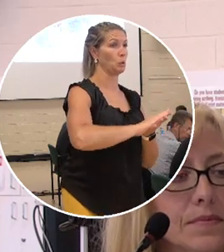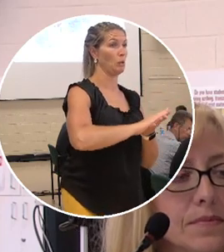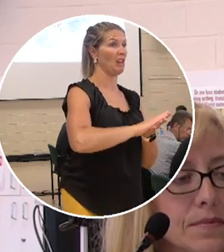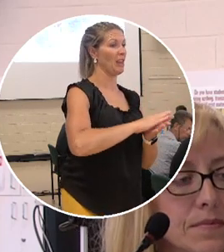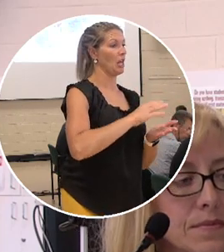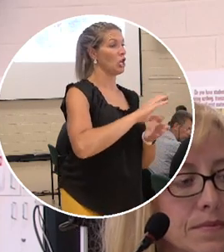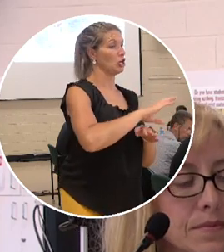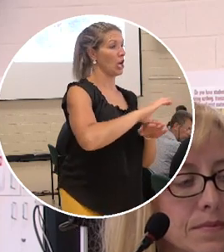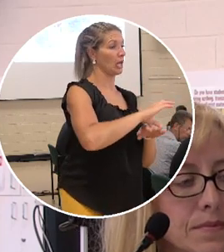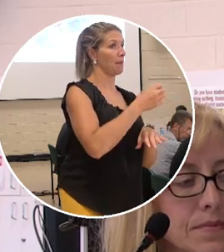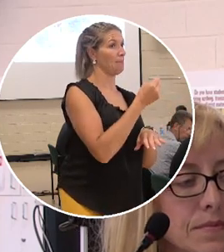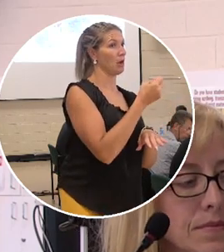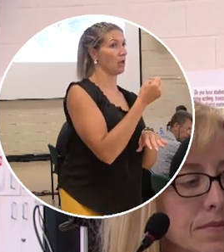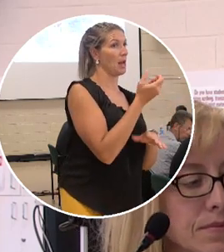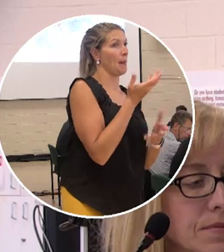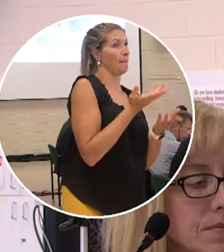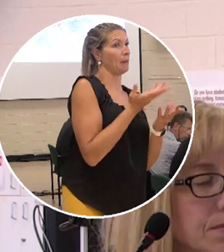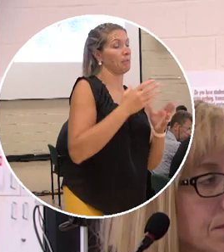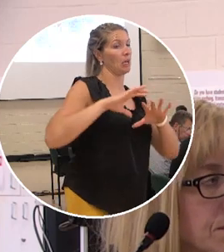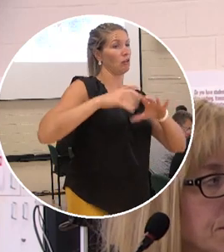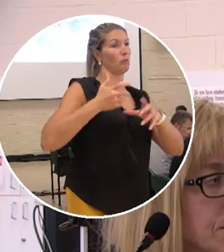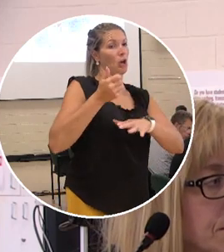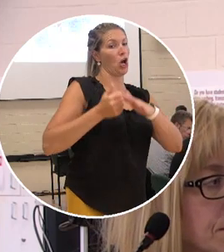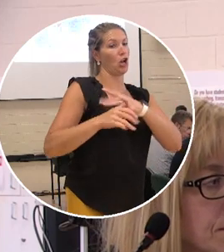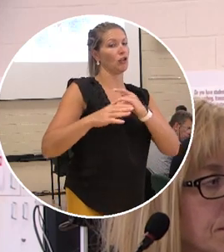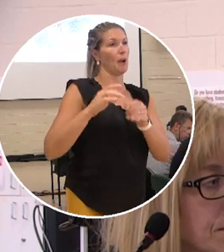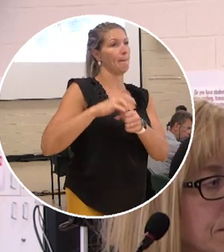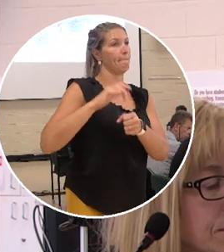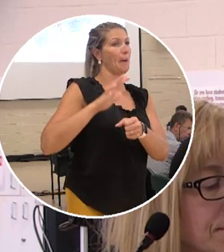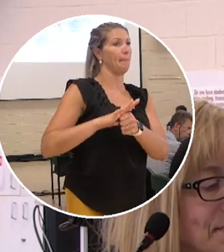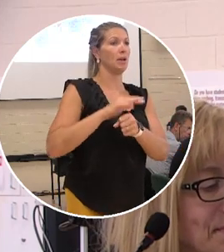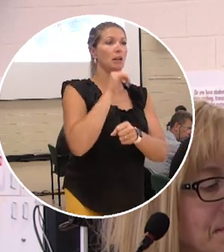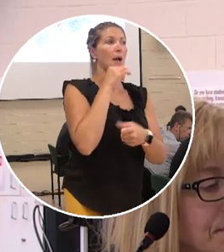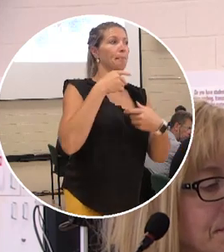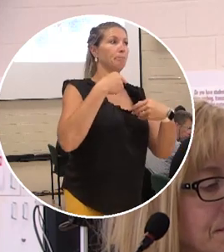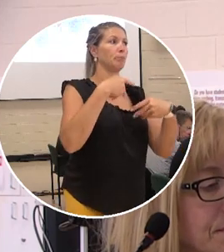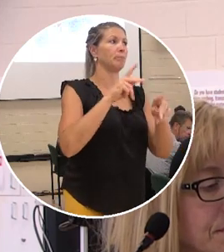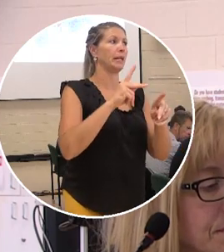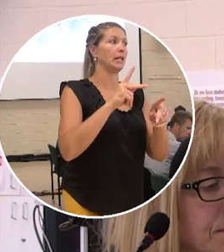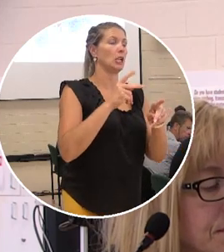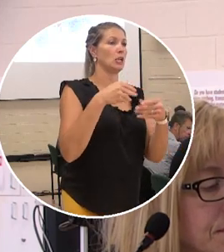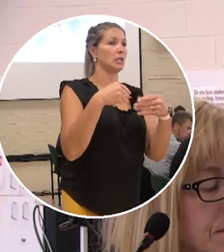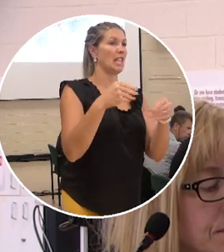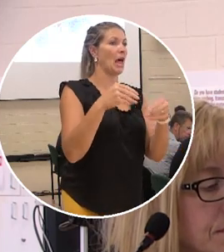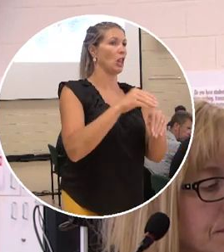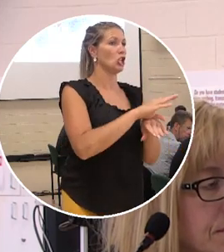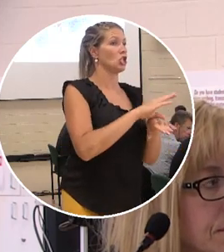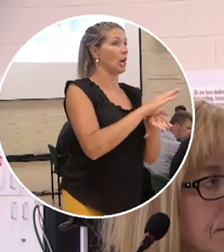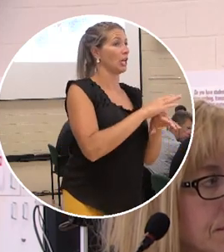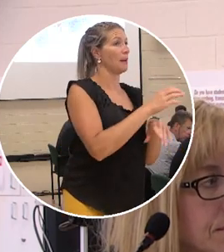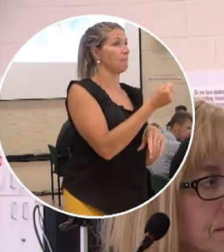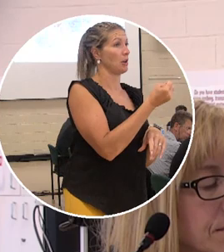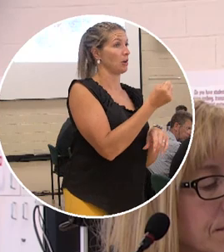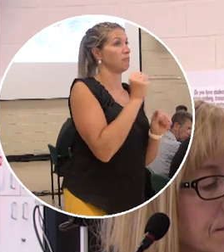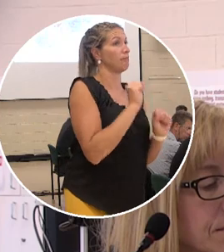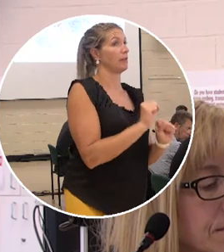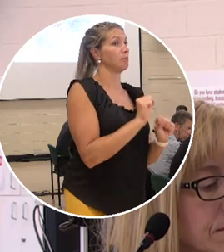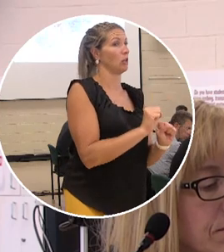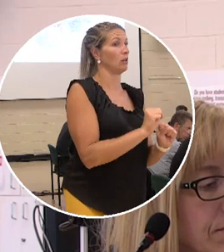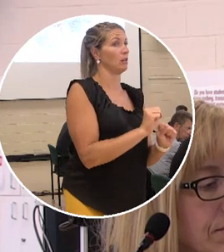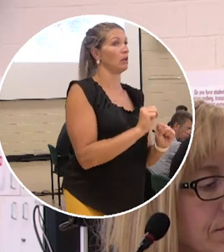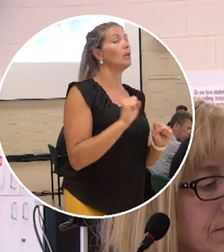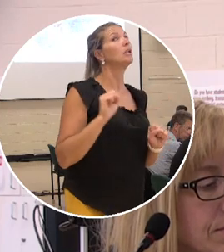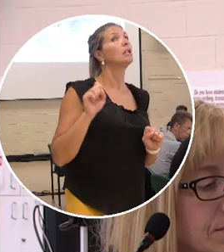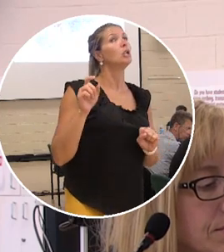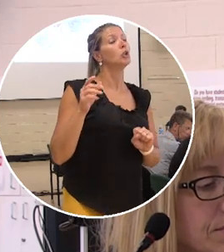pop and other things and will not be permitted to be sold in schools. And the School Milk Foundation is very